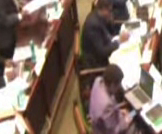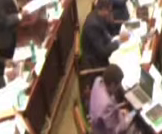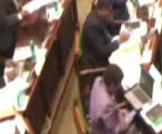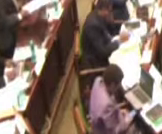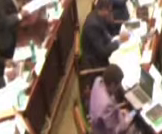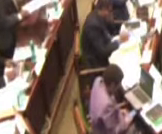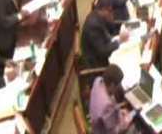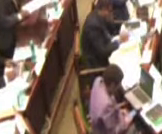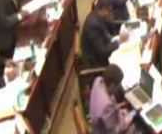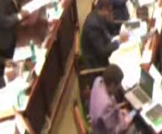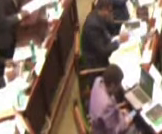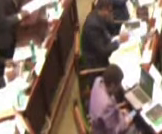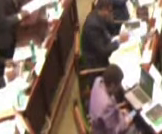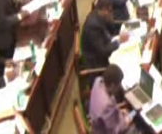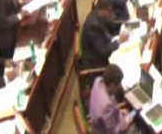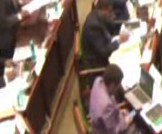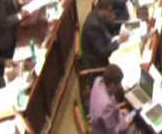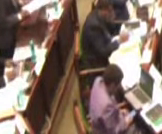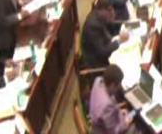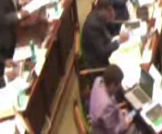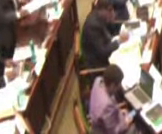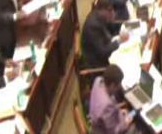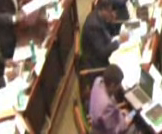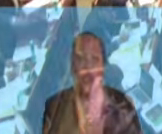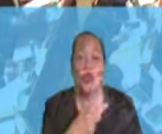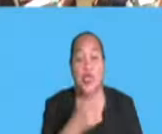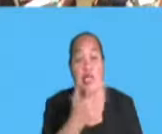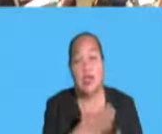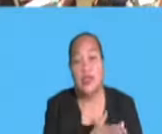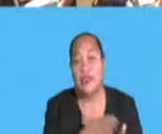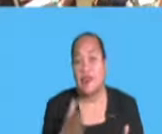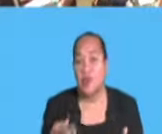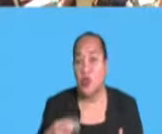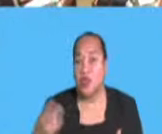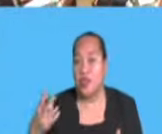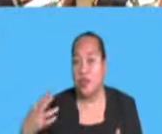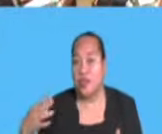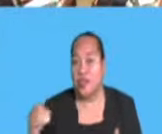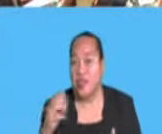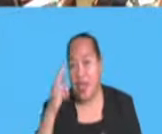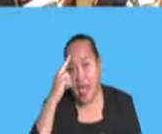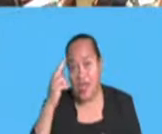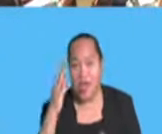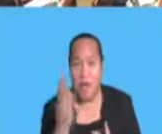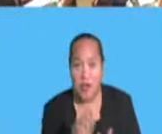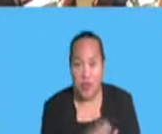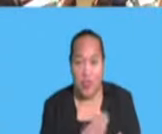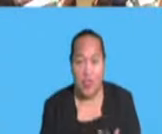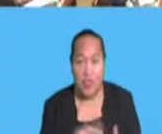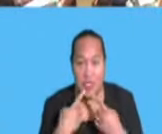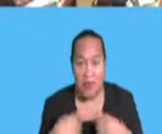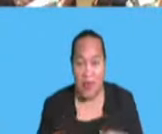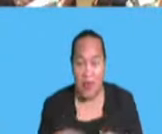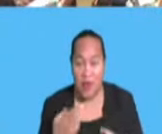Parliament, I rise in support of the 2019-2020 National Budget as delivered by the Honorable